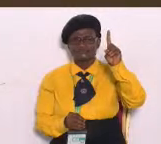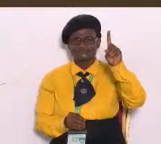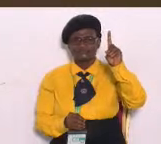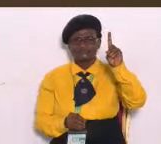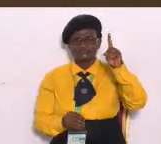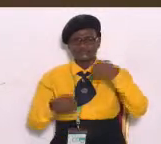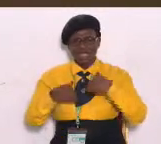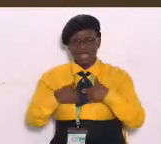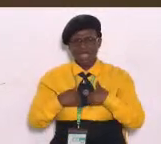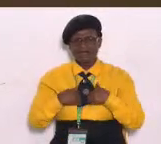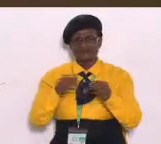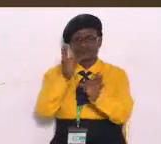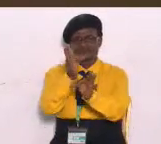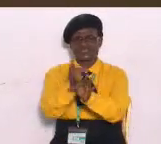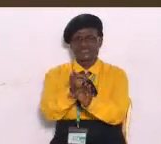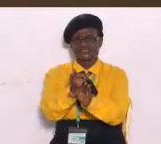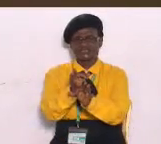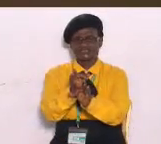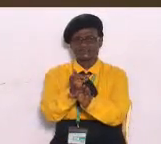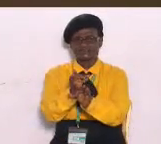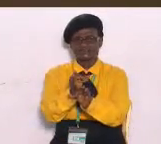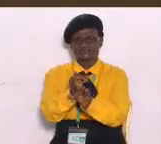have faith.